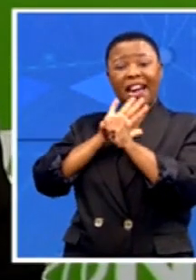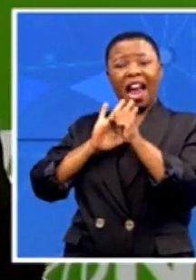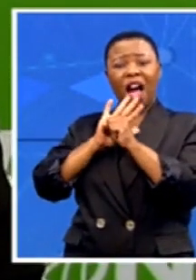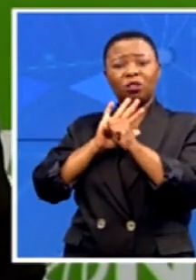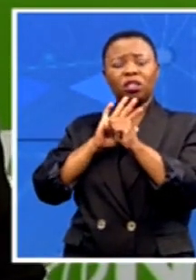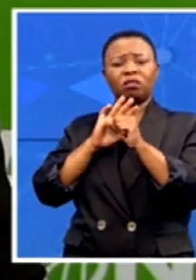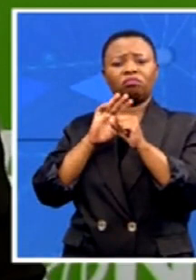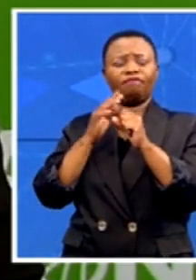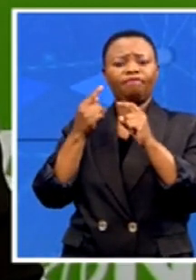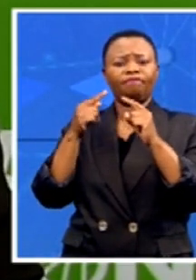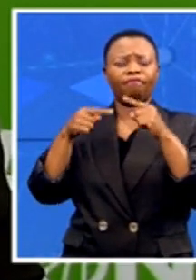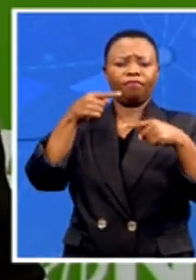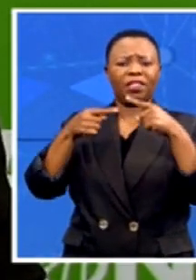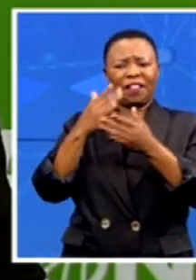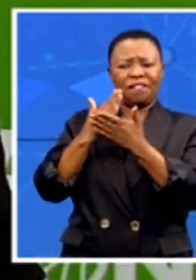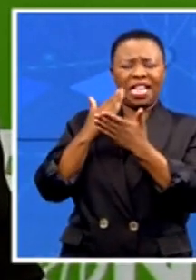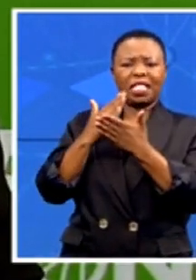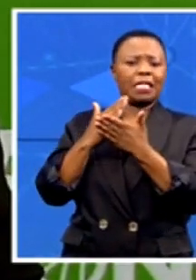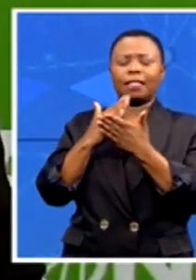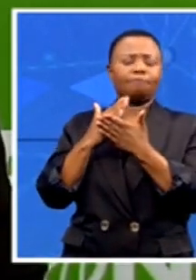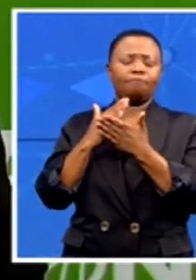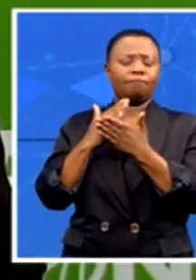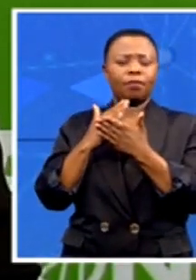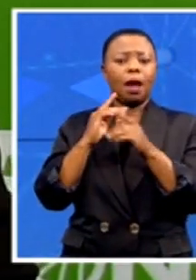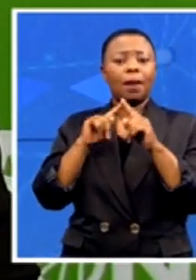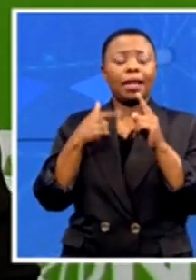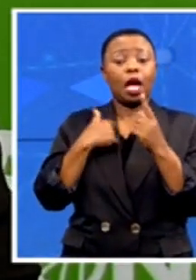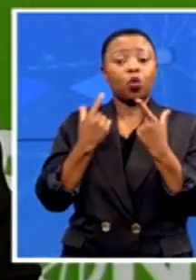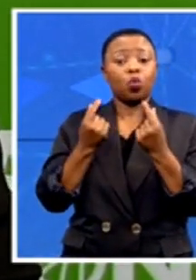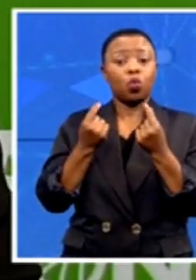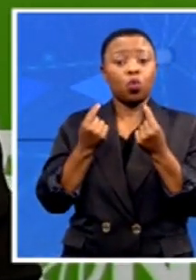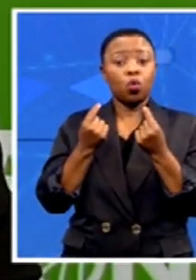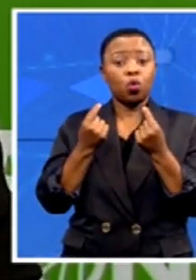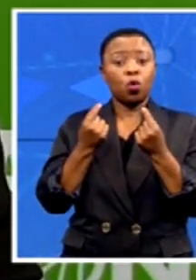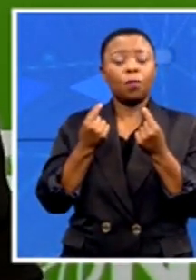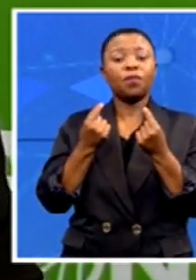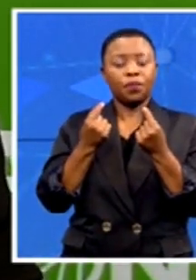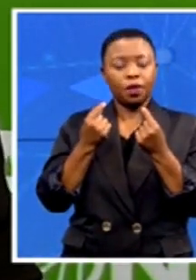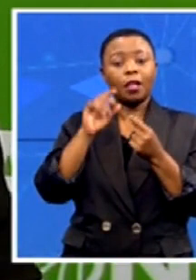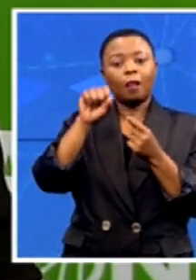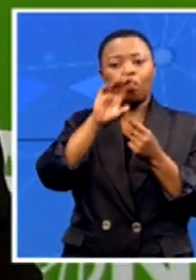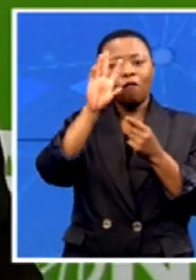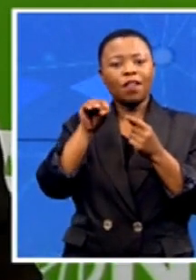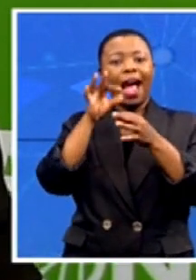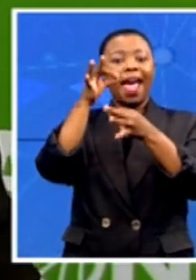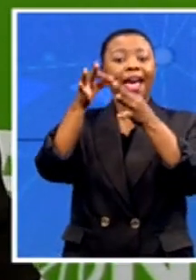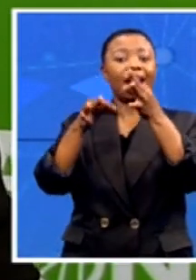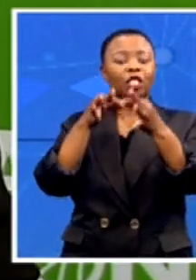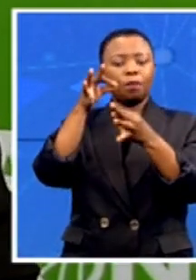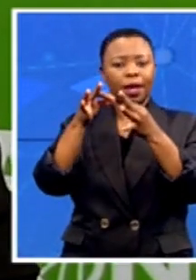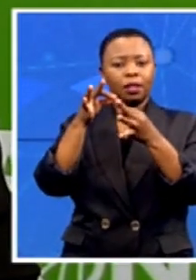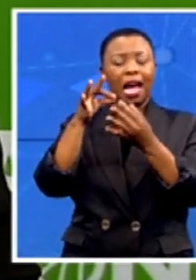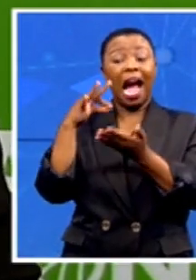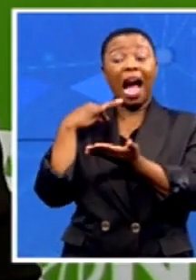explaining to South Africa what is the essence of the court application as well